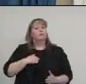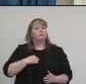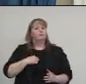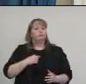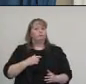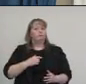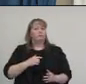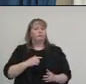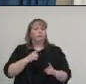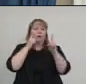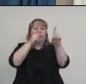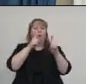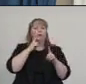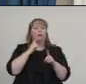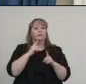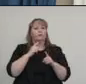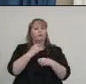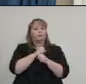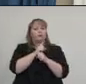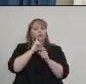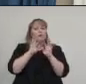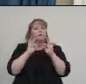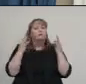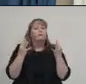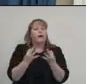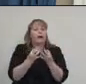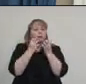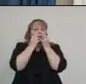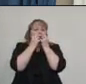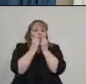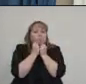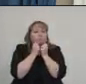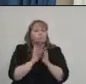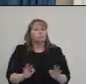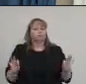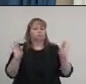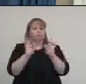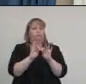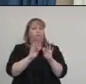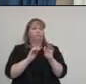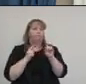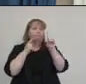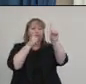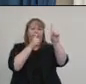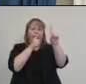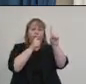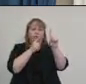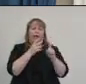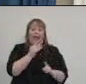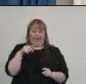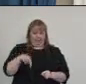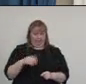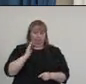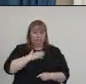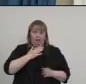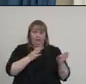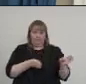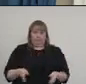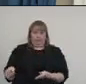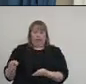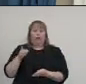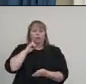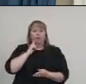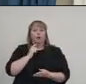of COVID-19. But this roadmap helps me put the state and our families back on track. I've